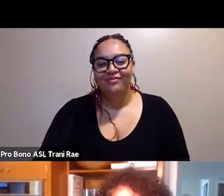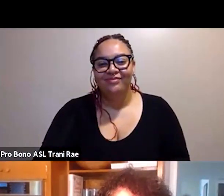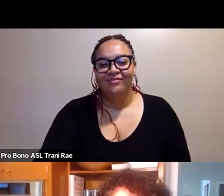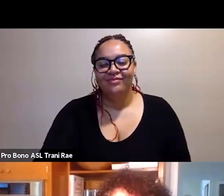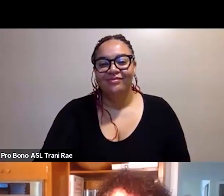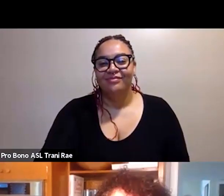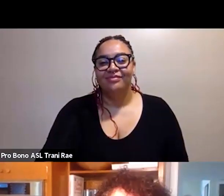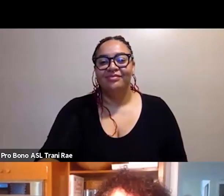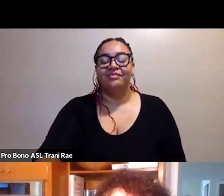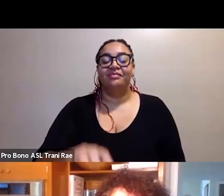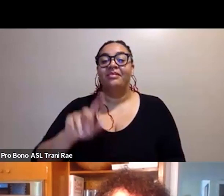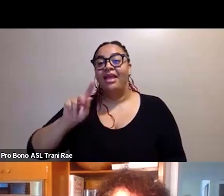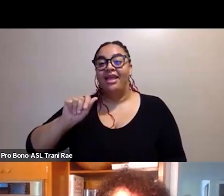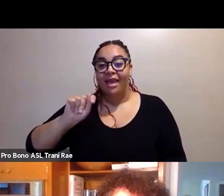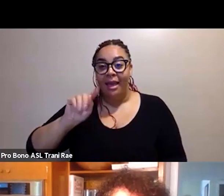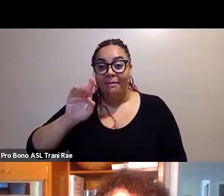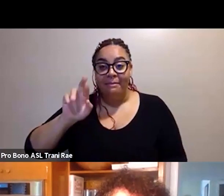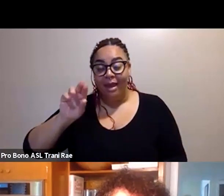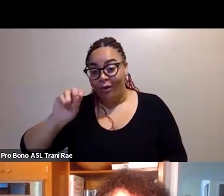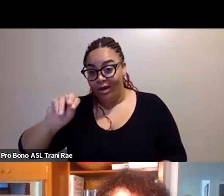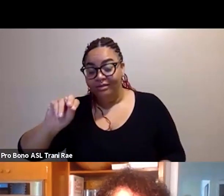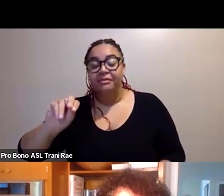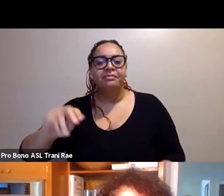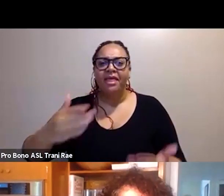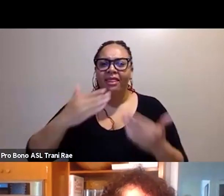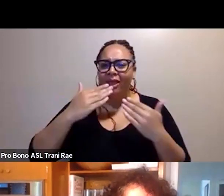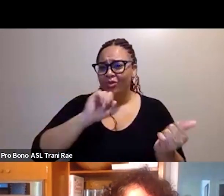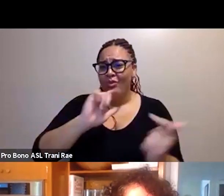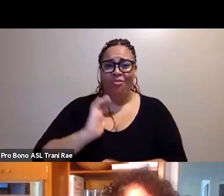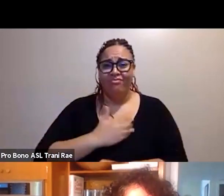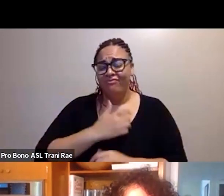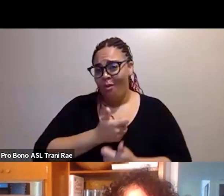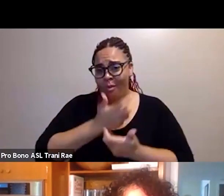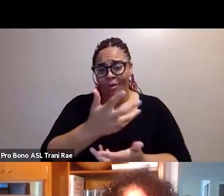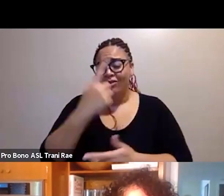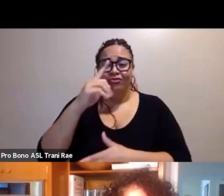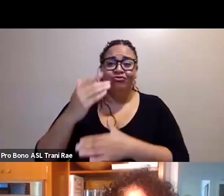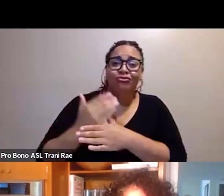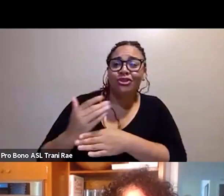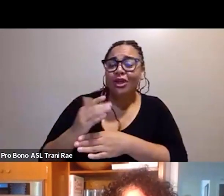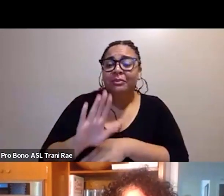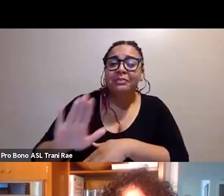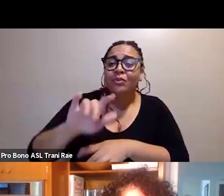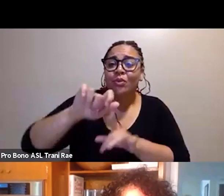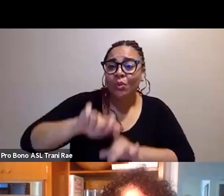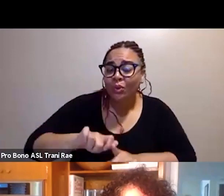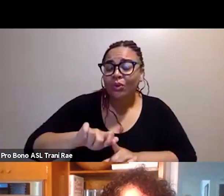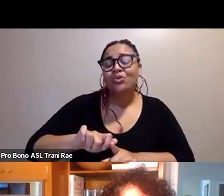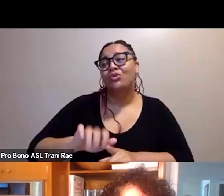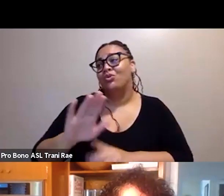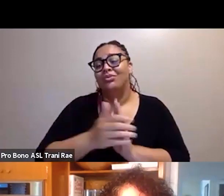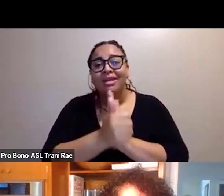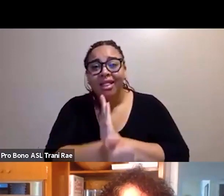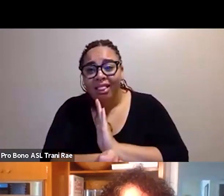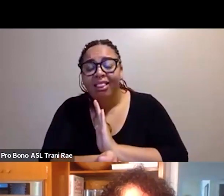Kat Barron, everyone. Thank you to all of our poets for sharing your words with us, sharing your talents with